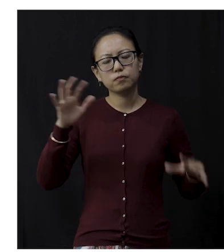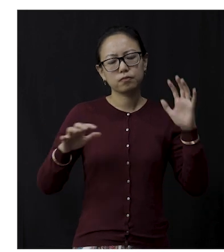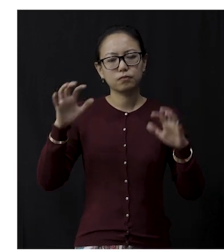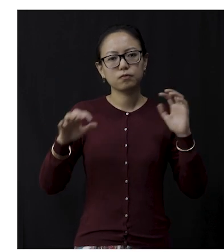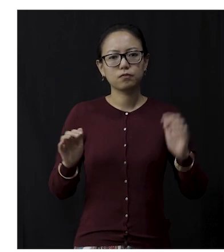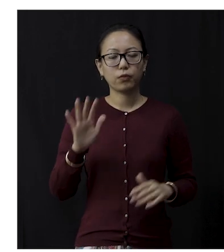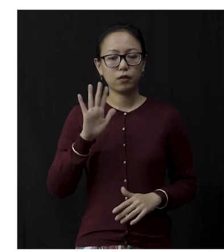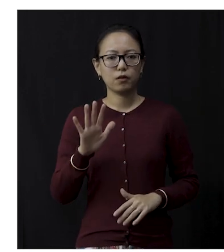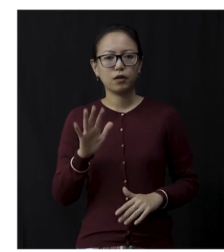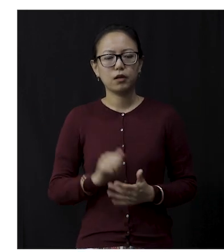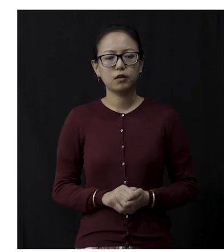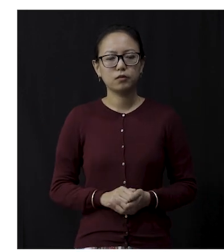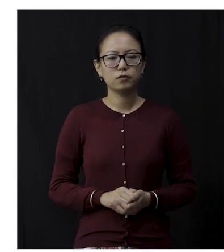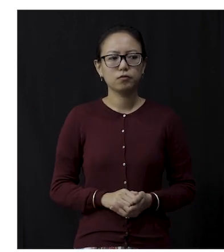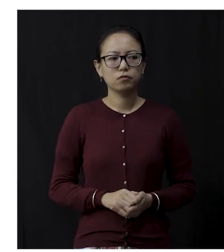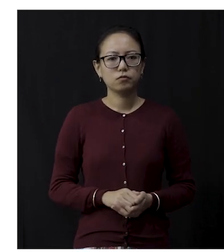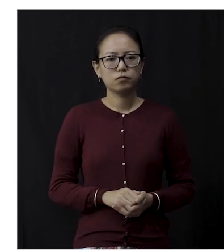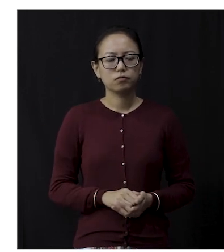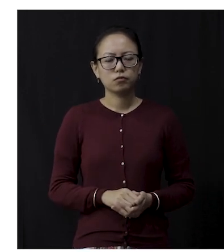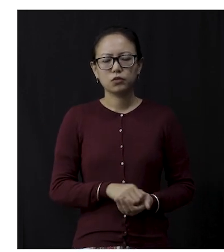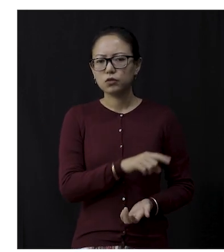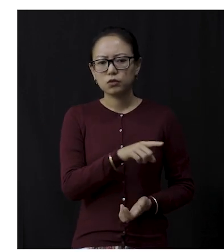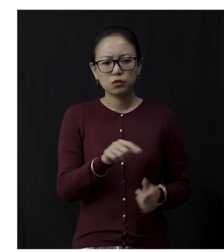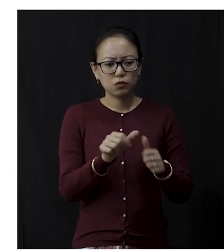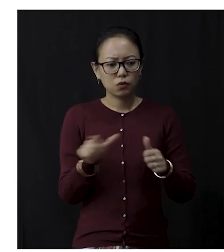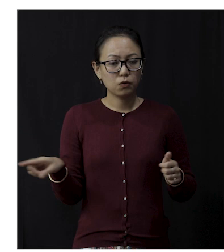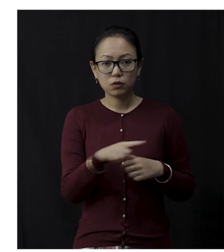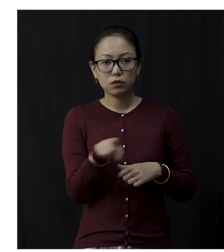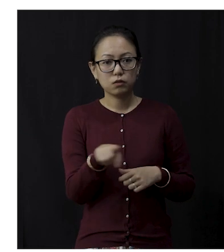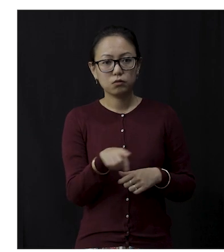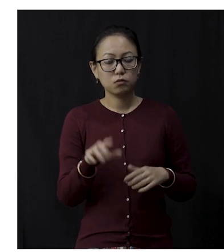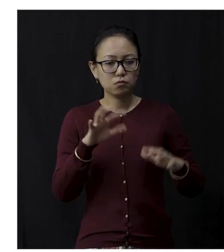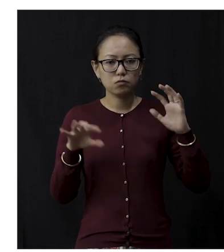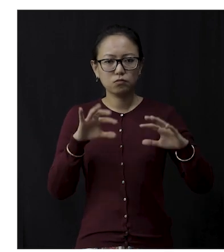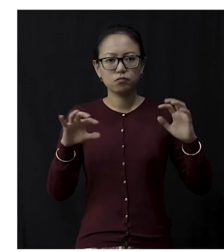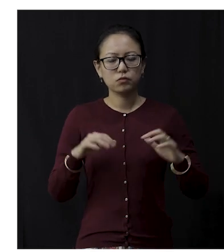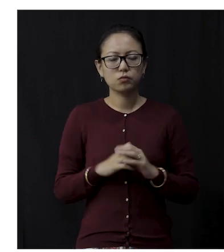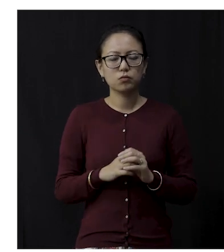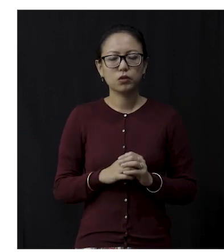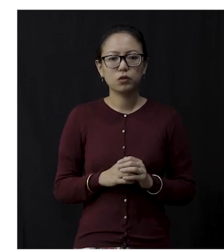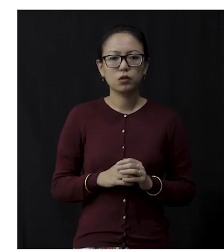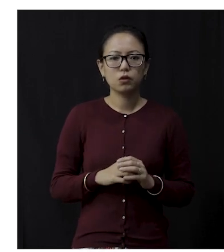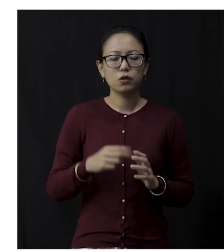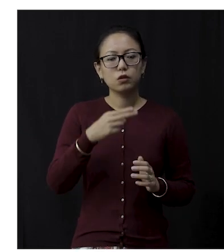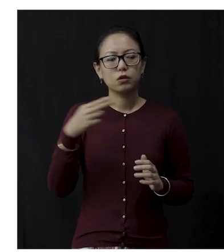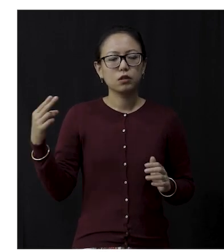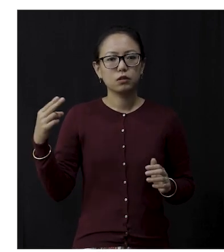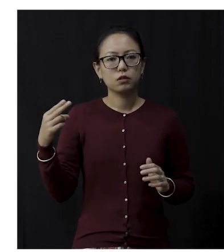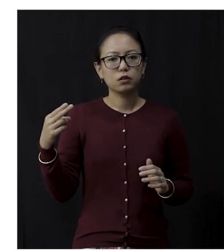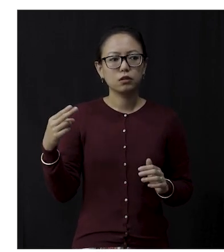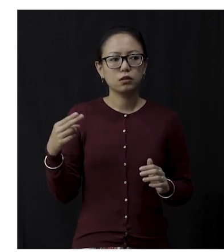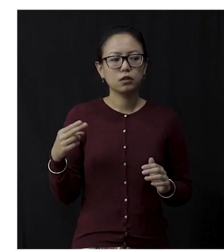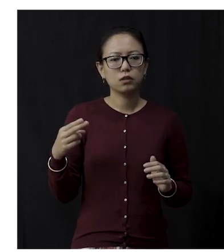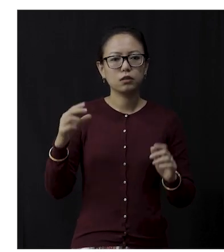tamed animal. Okay? Because tamed means they can be easily controlled.